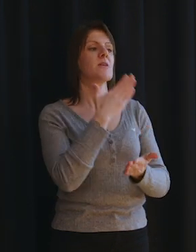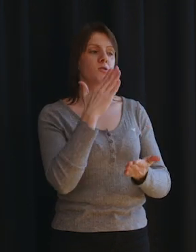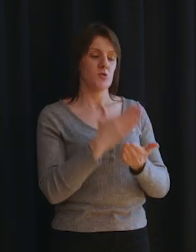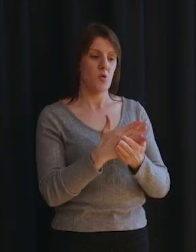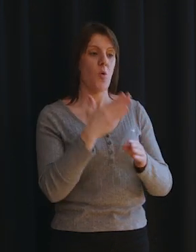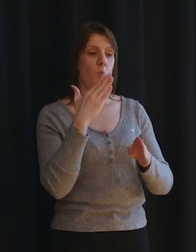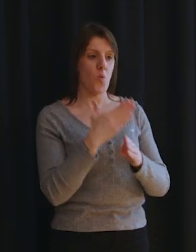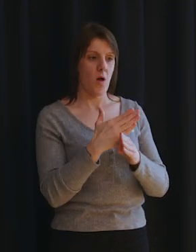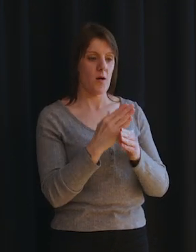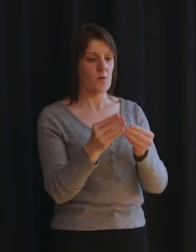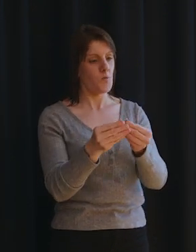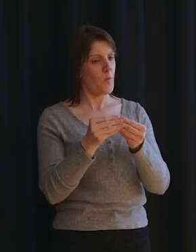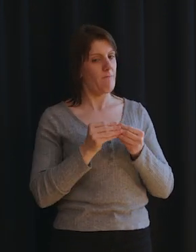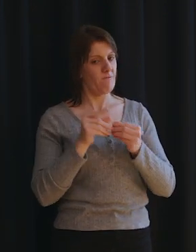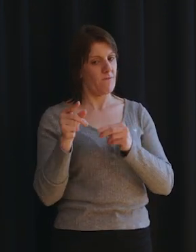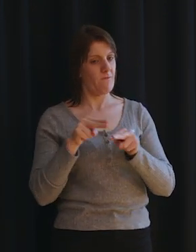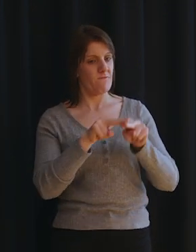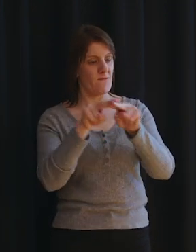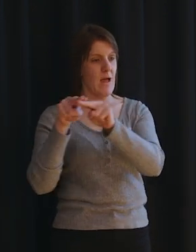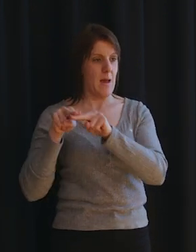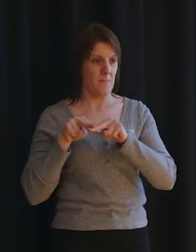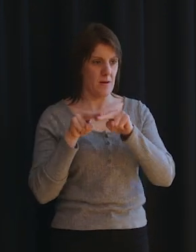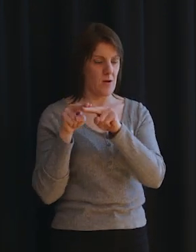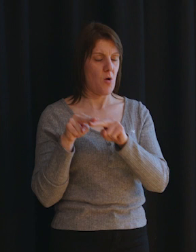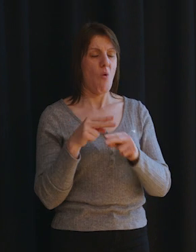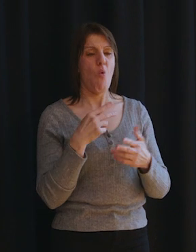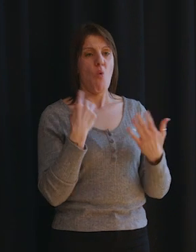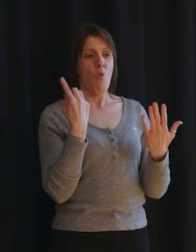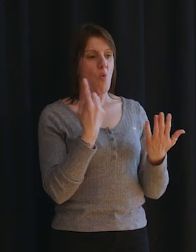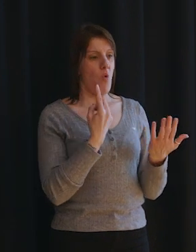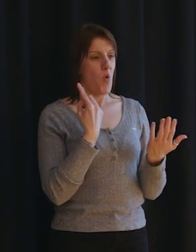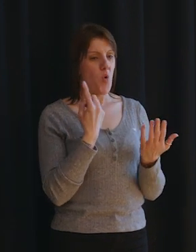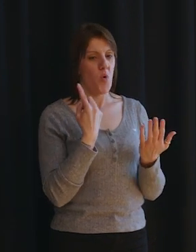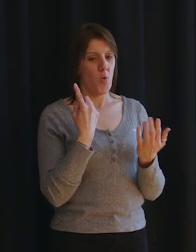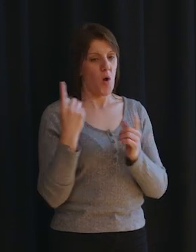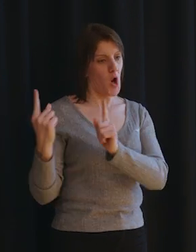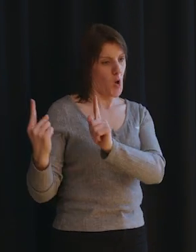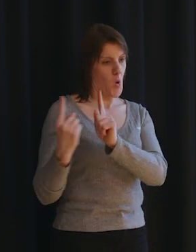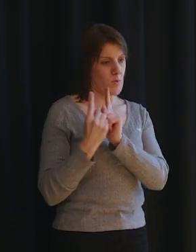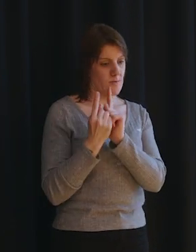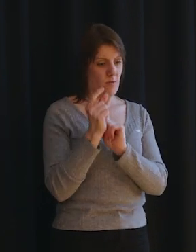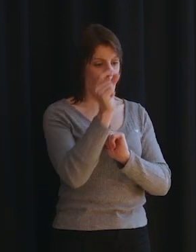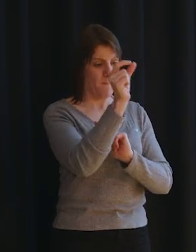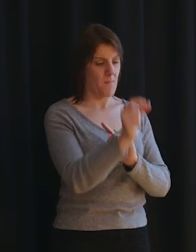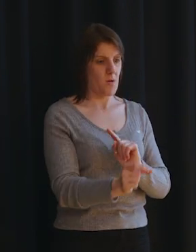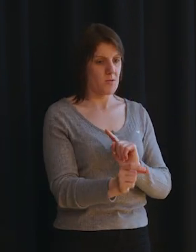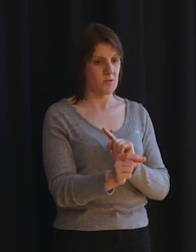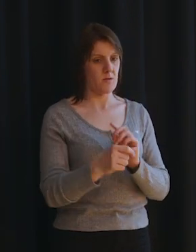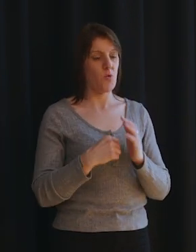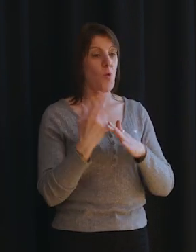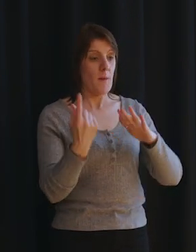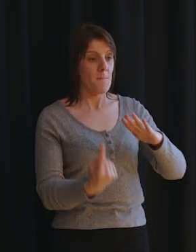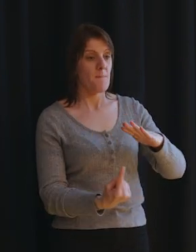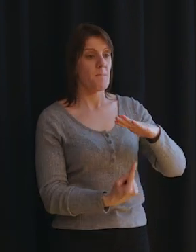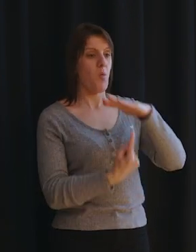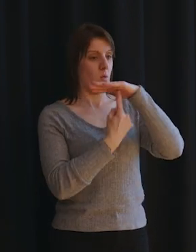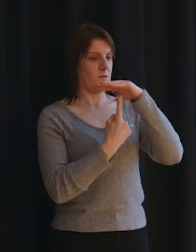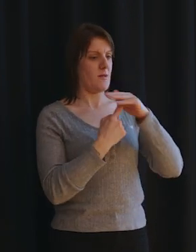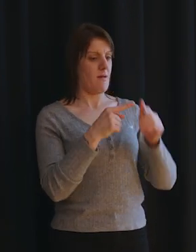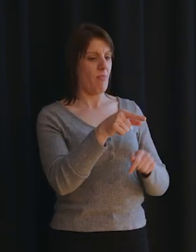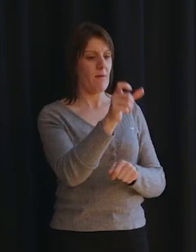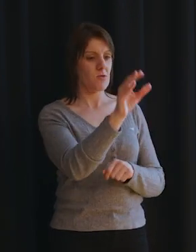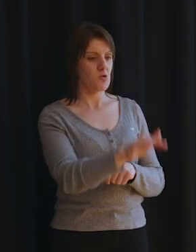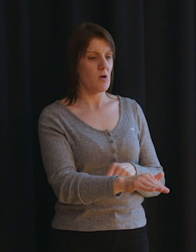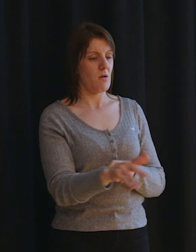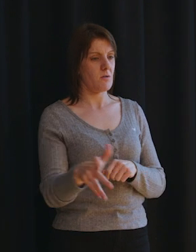alongside families and significant kind of others. So whoever else is kind of important in their life,